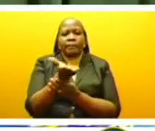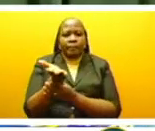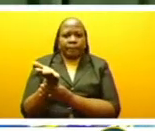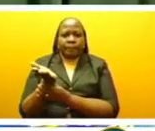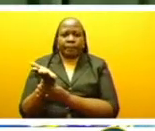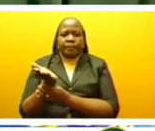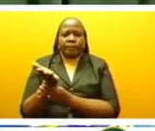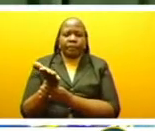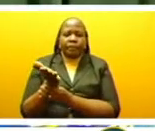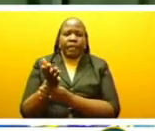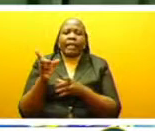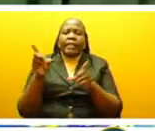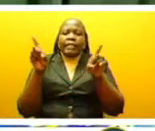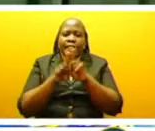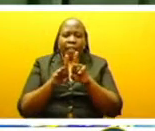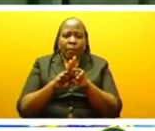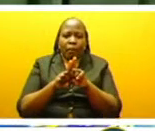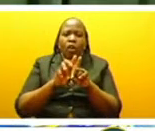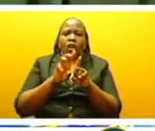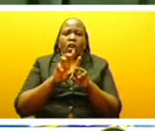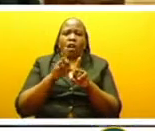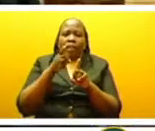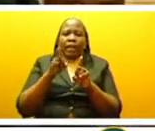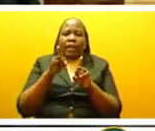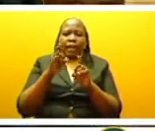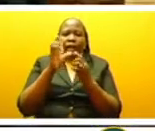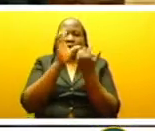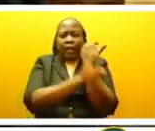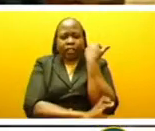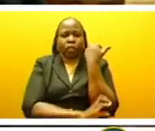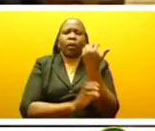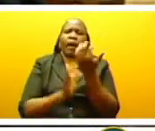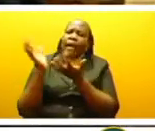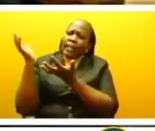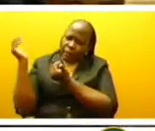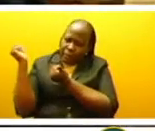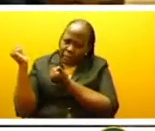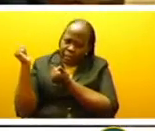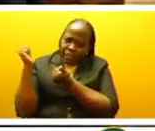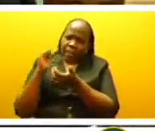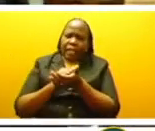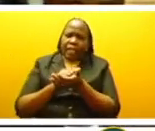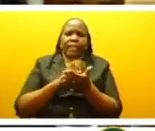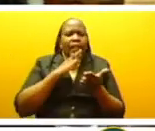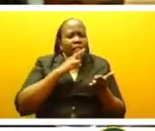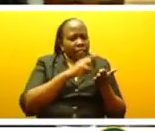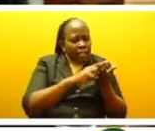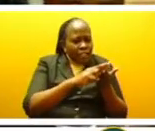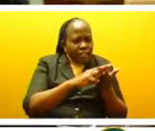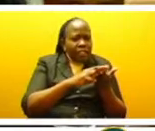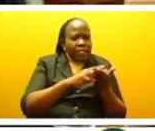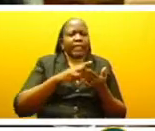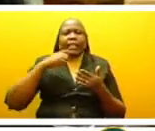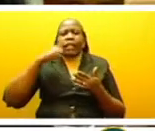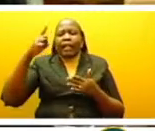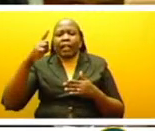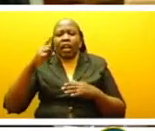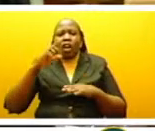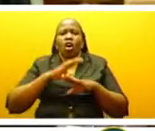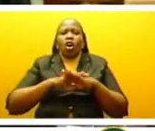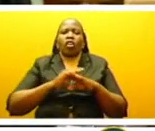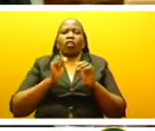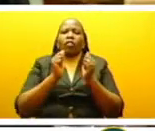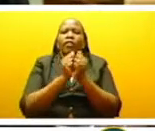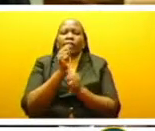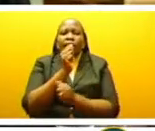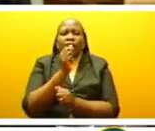And there was a legitimate expectation that the results were to be declared on the 15th of August,